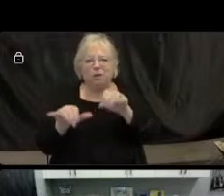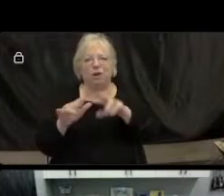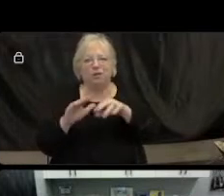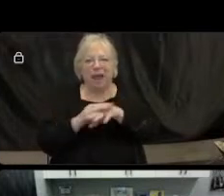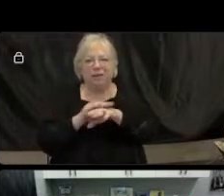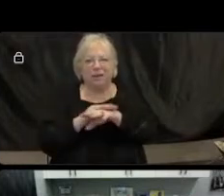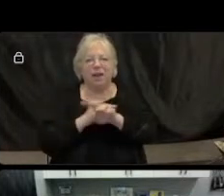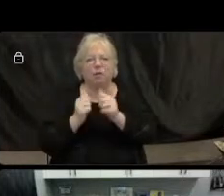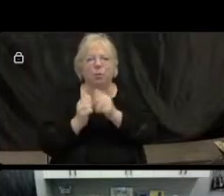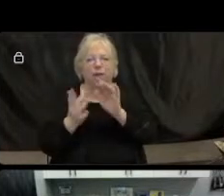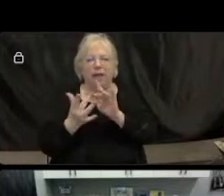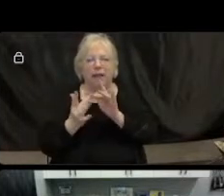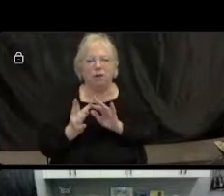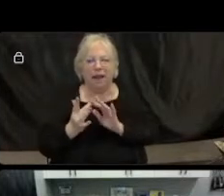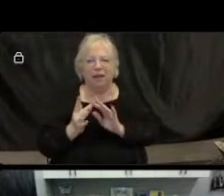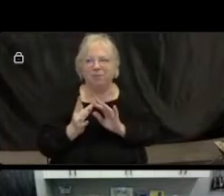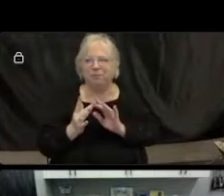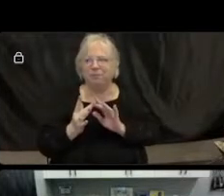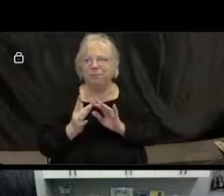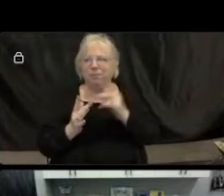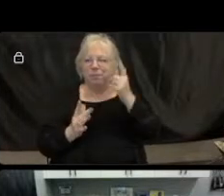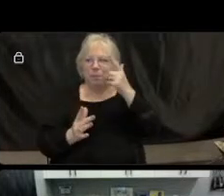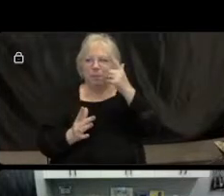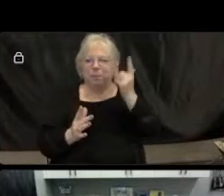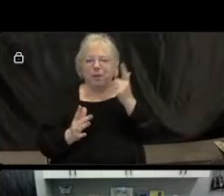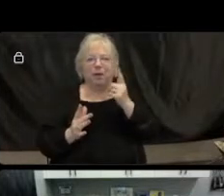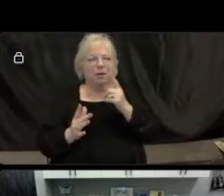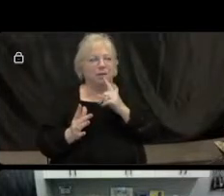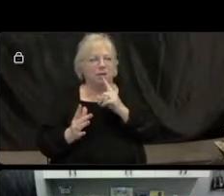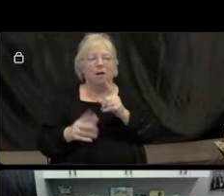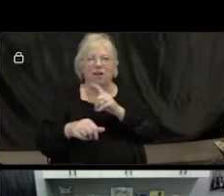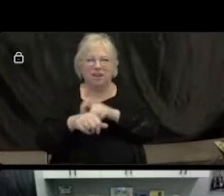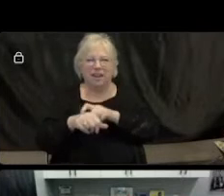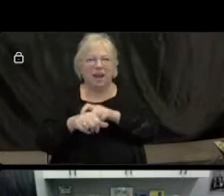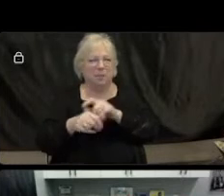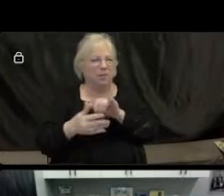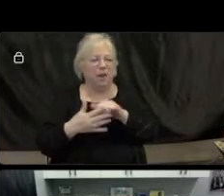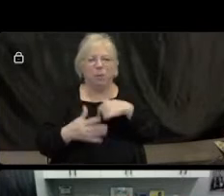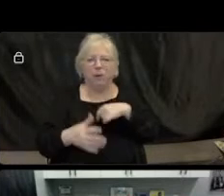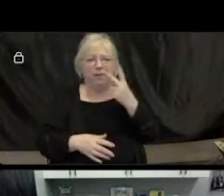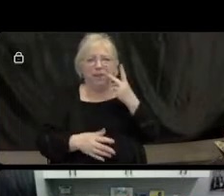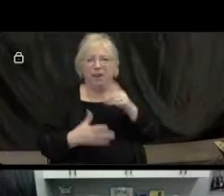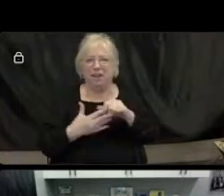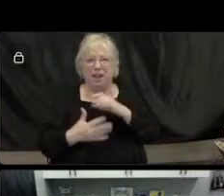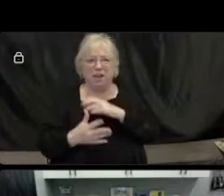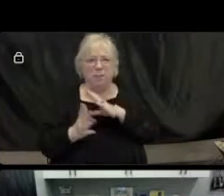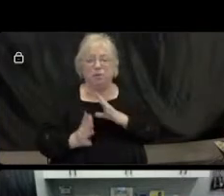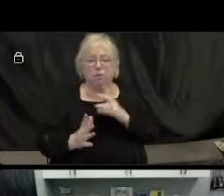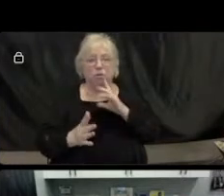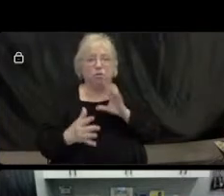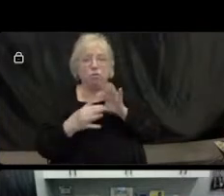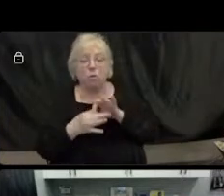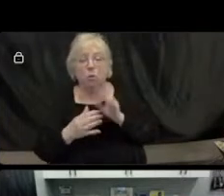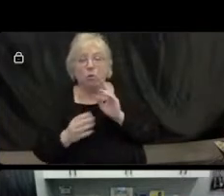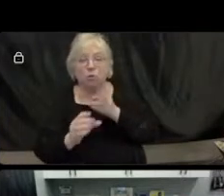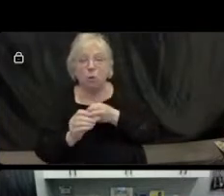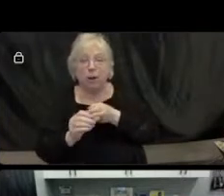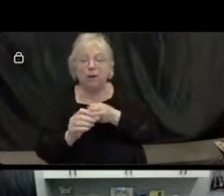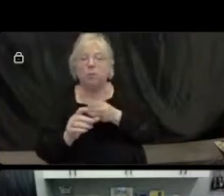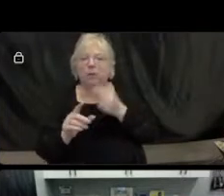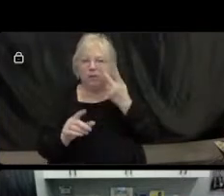with internet, because there is times that we've seen that commissioners get on, and we actually seen it